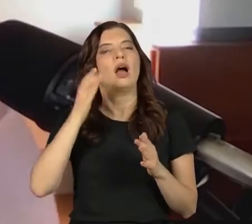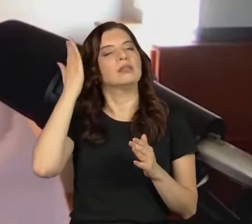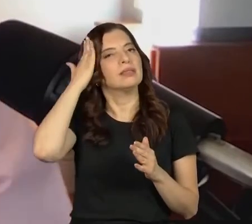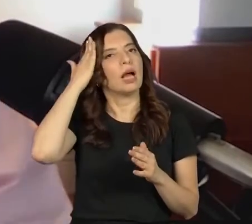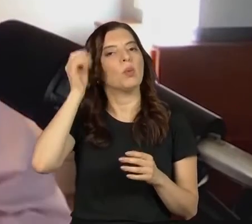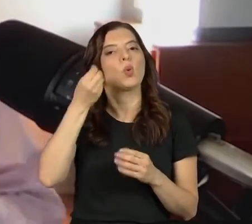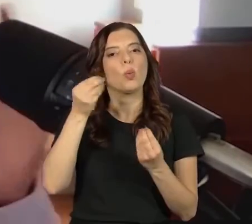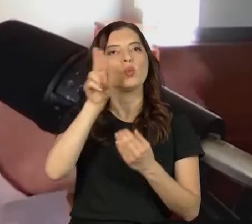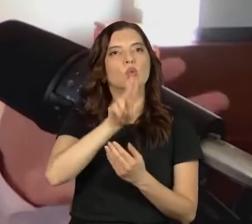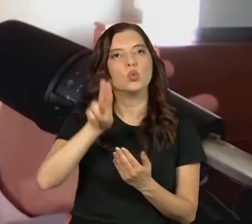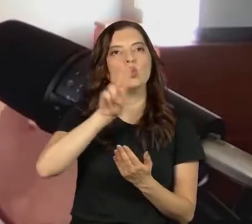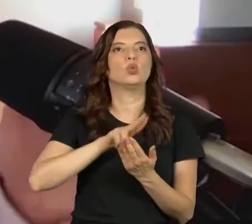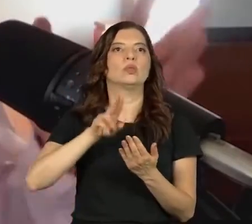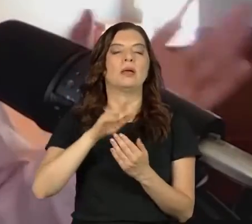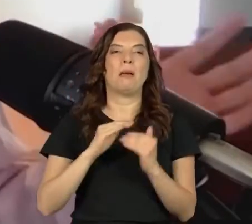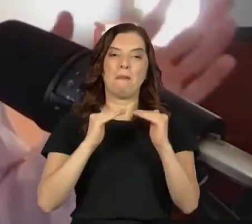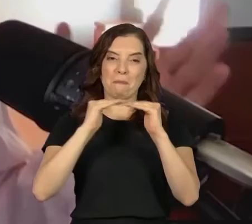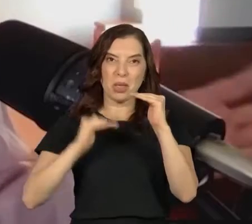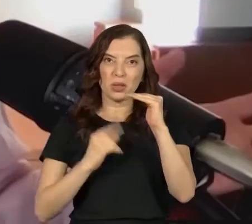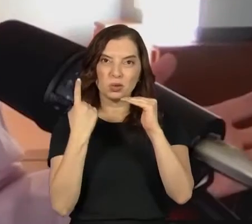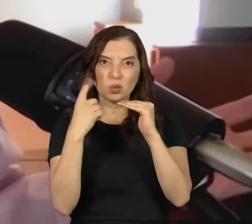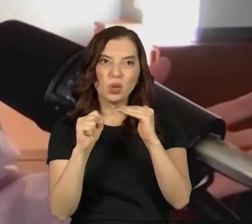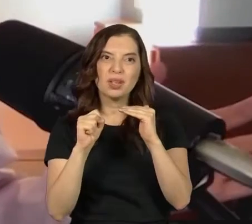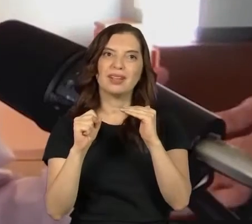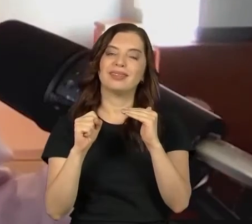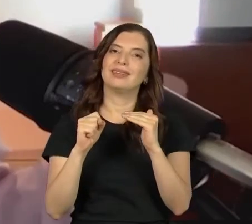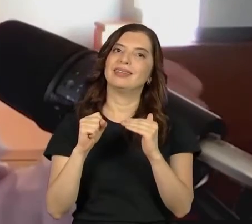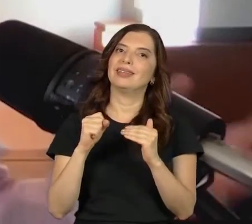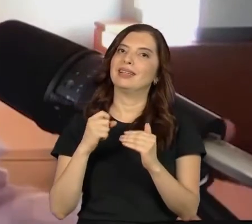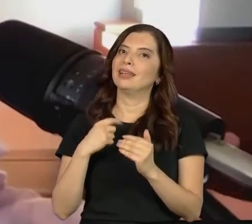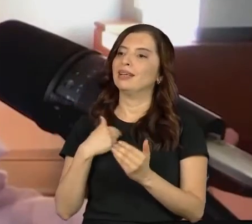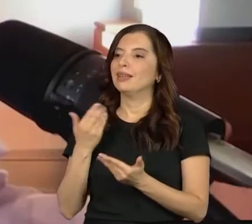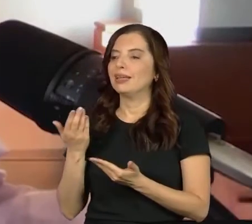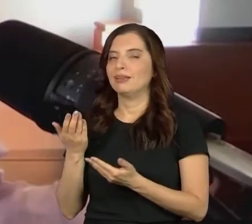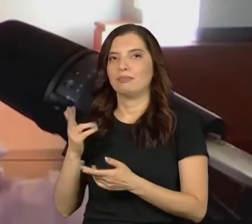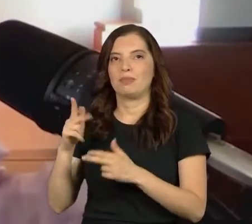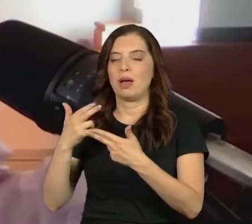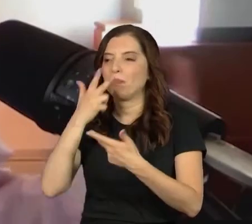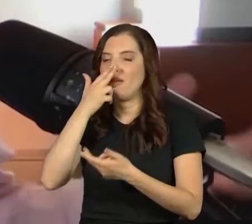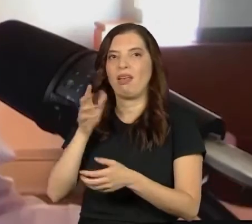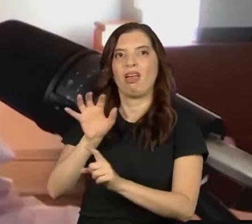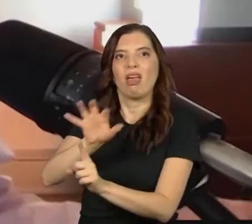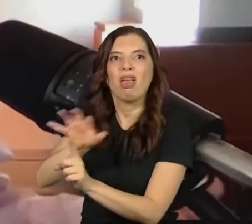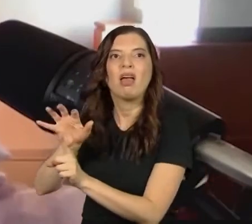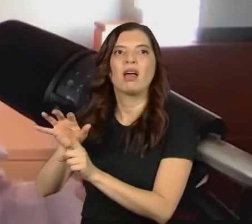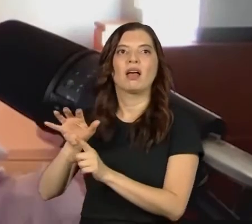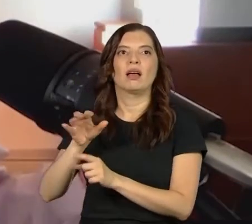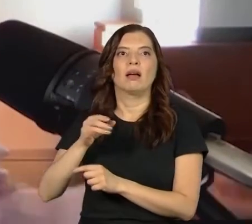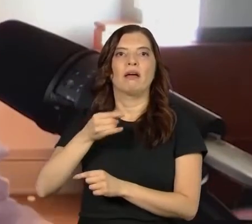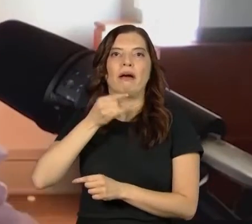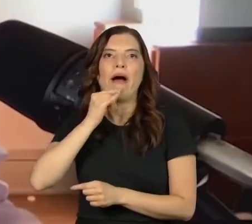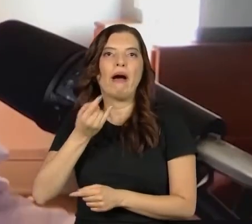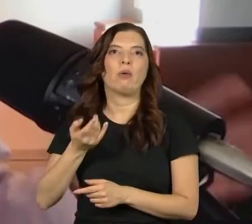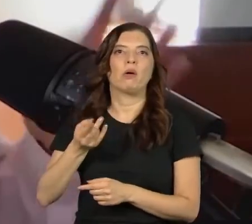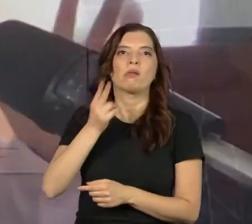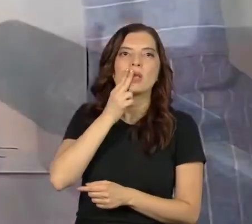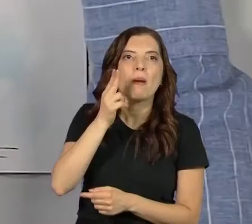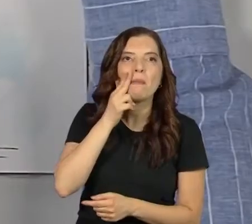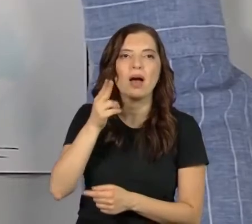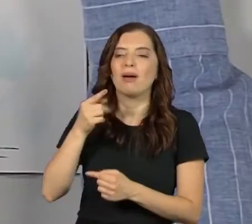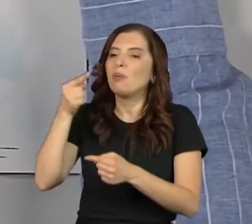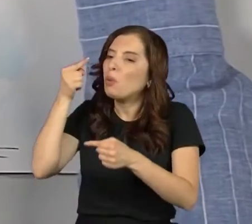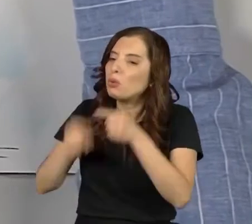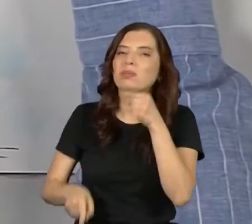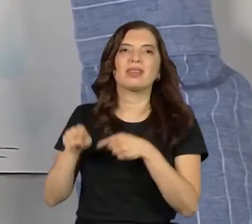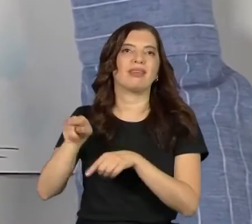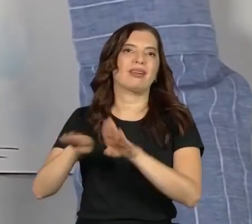you. But if you're under 18, we should treat this the way we treat gambling, the way we treat alcohol, the way we treat tobacco. It's just not